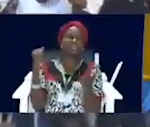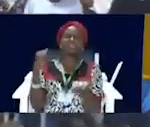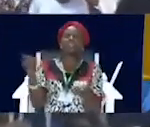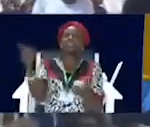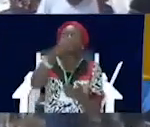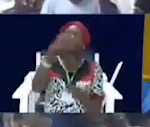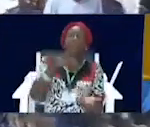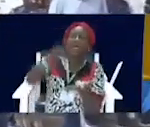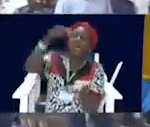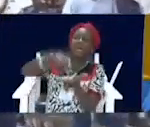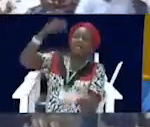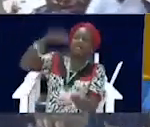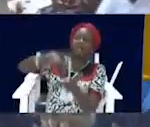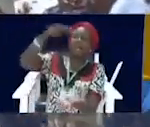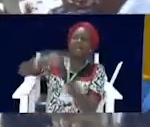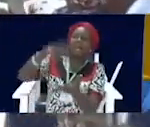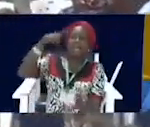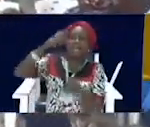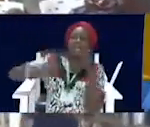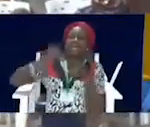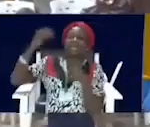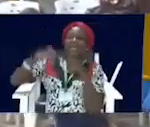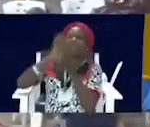You'll be leaping.